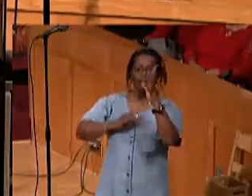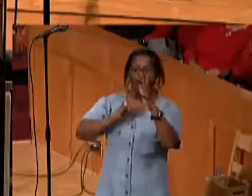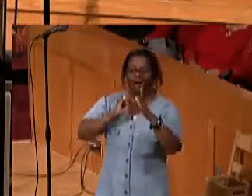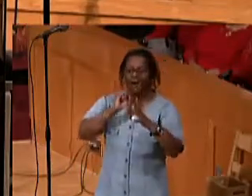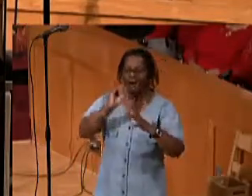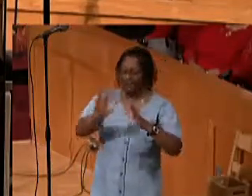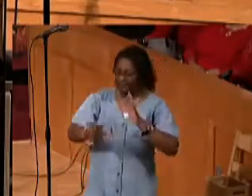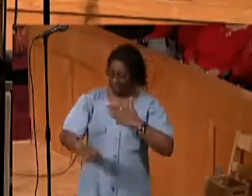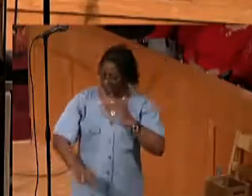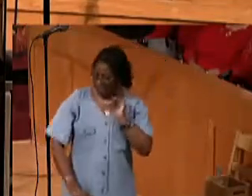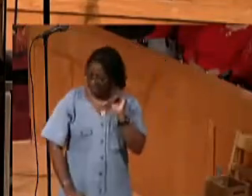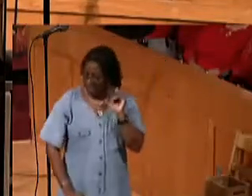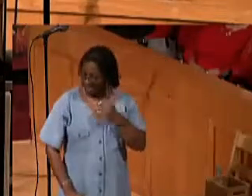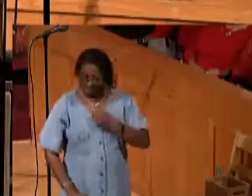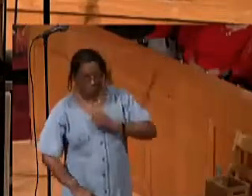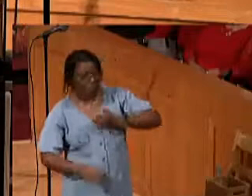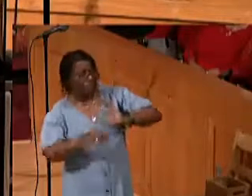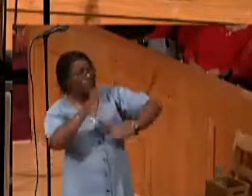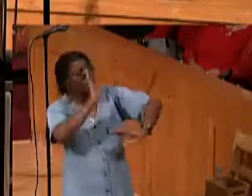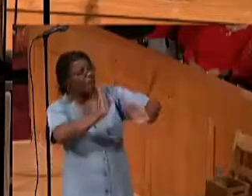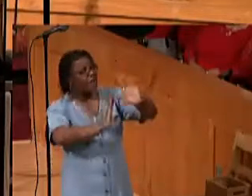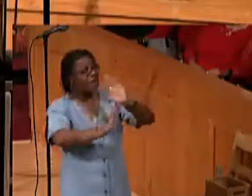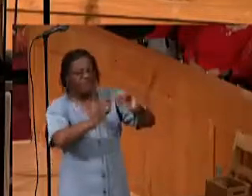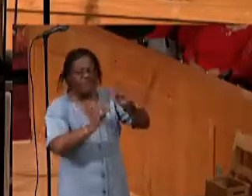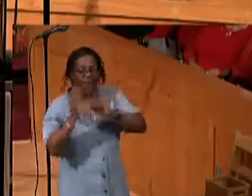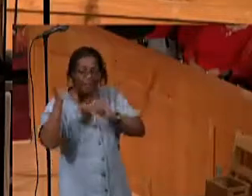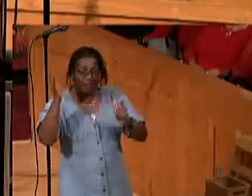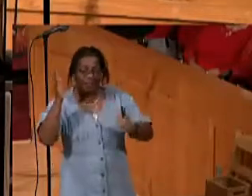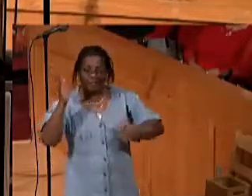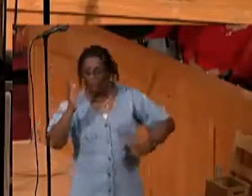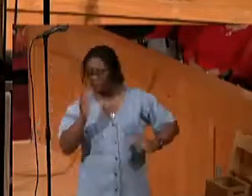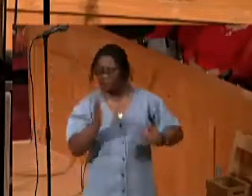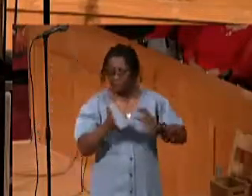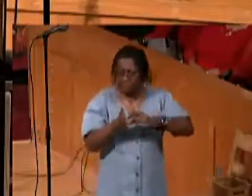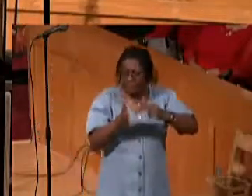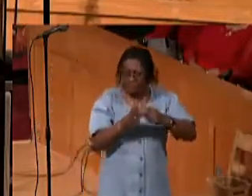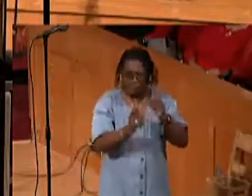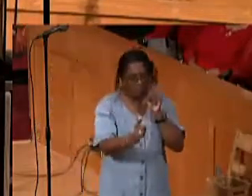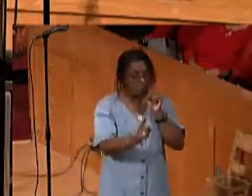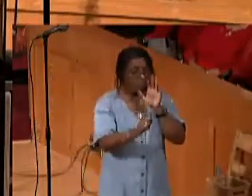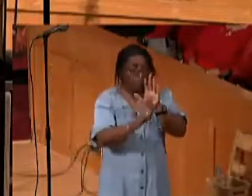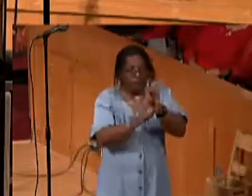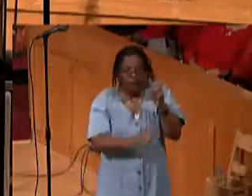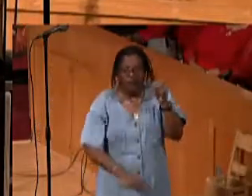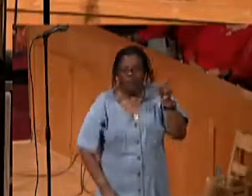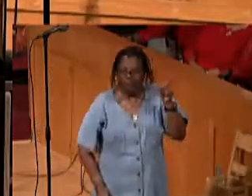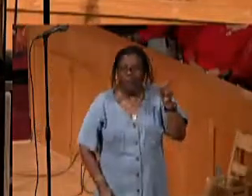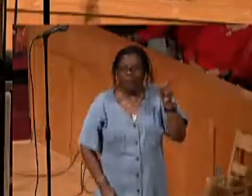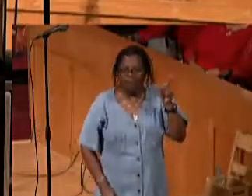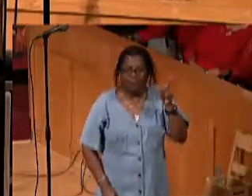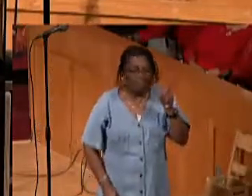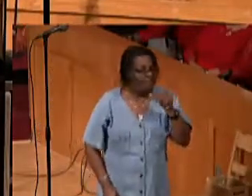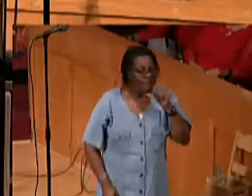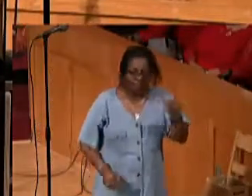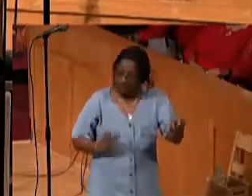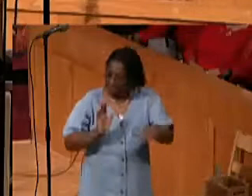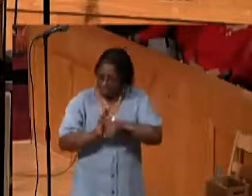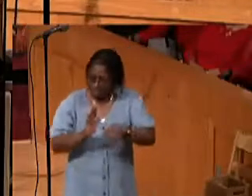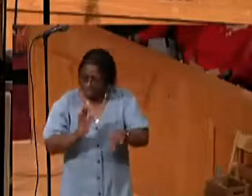magnifies him. Now, to magnify him is to expose him, but not in a negative way. Expose the very nature of